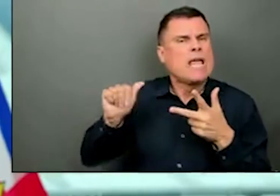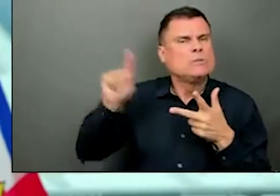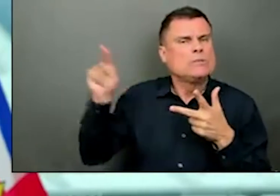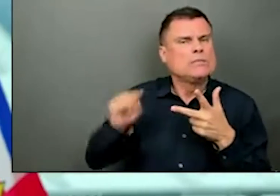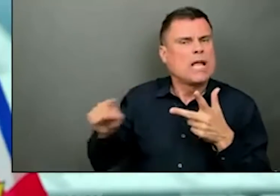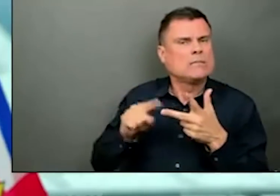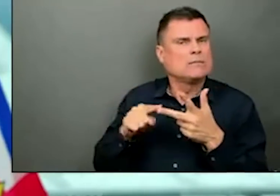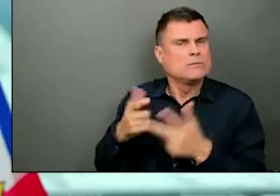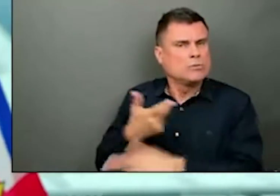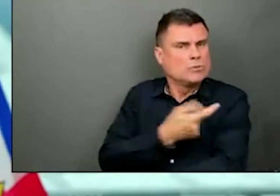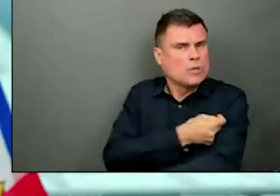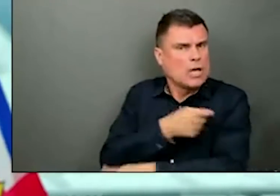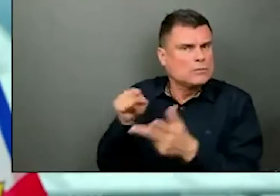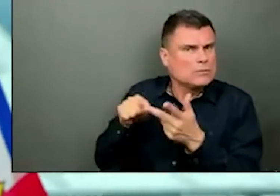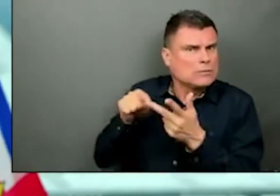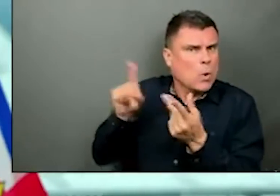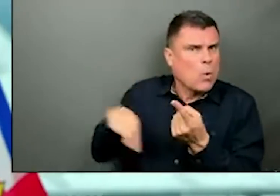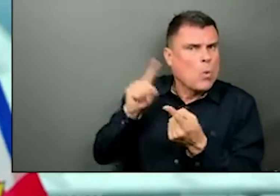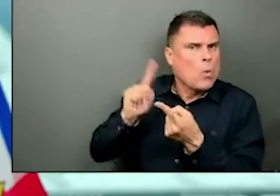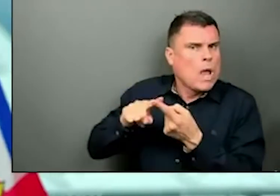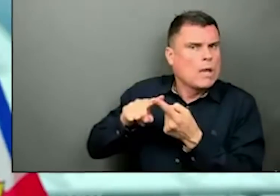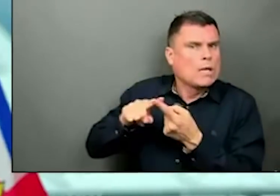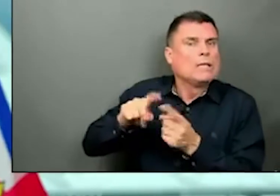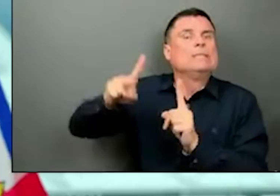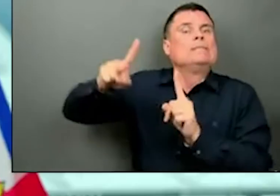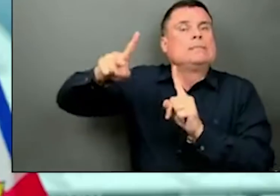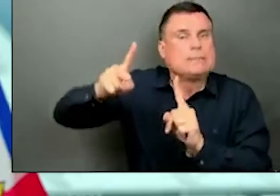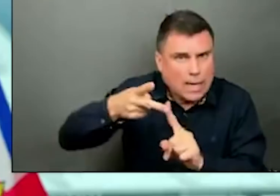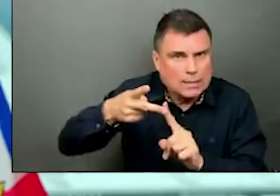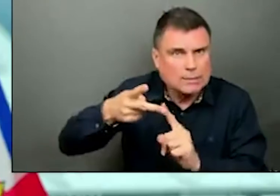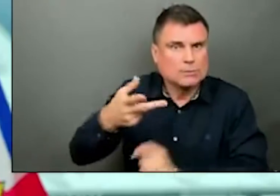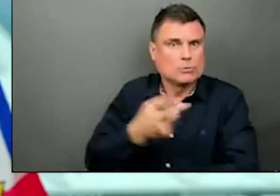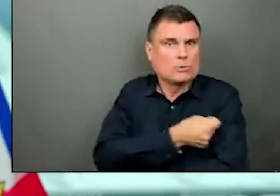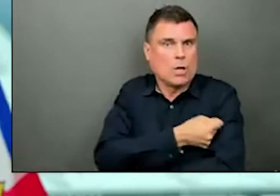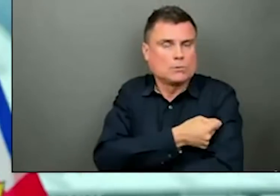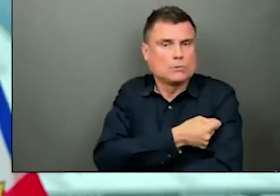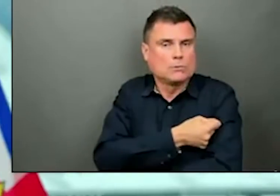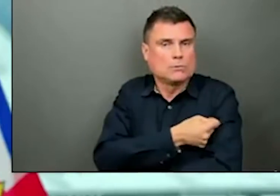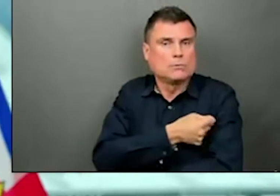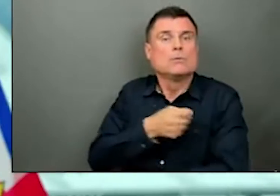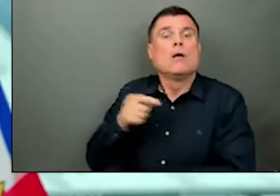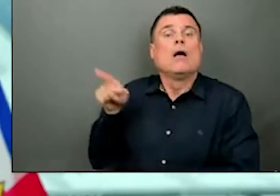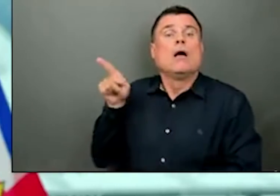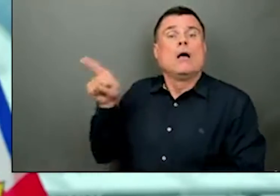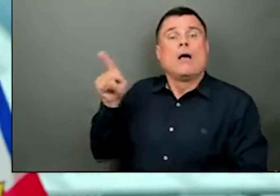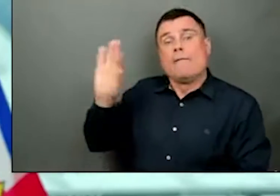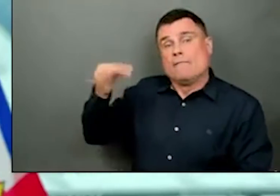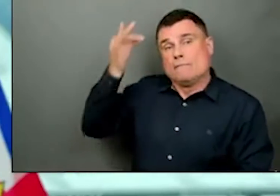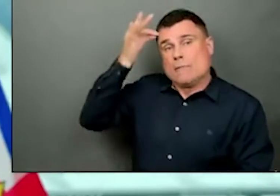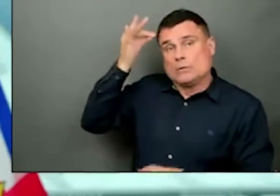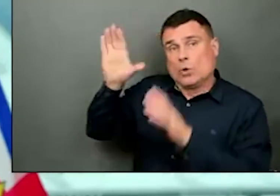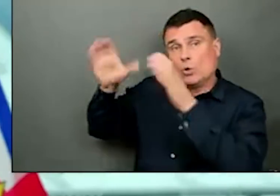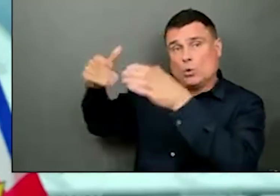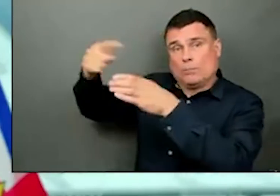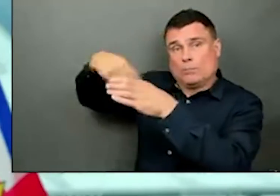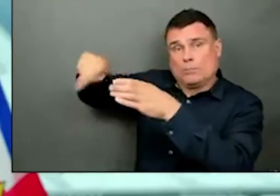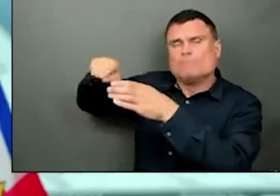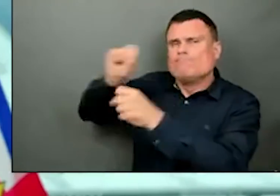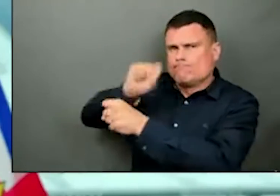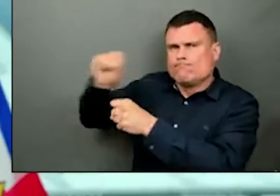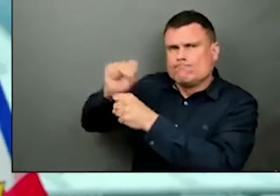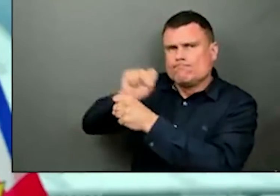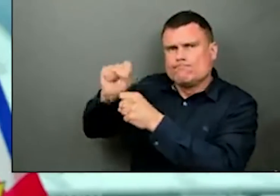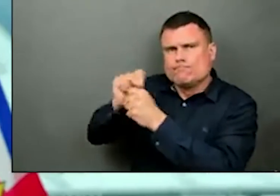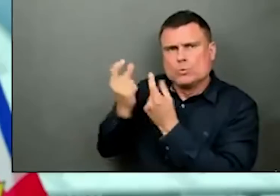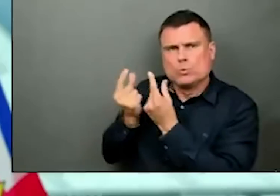looking to make sure that we have the supply we need. And we are also watching very carefully what we call the mix and match studies that are